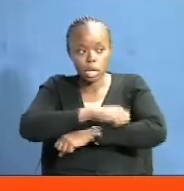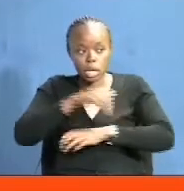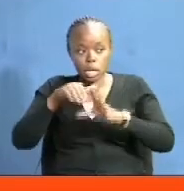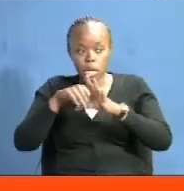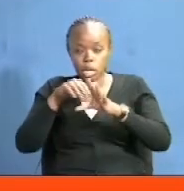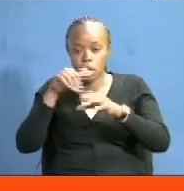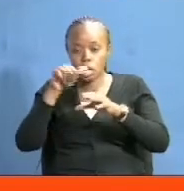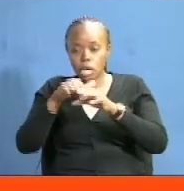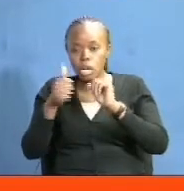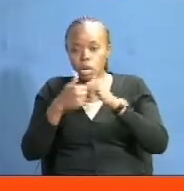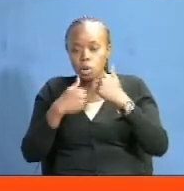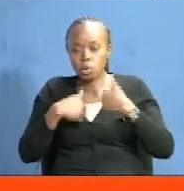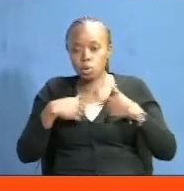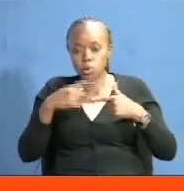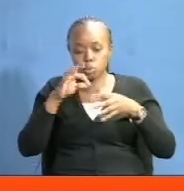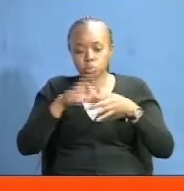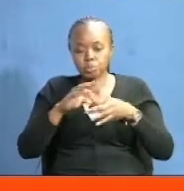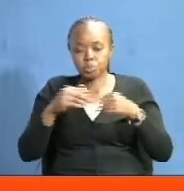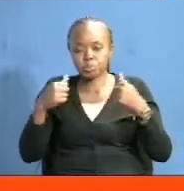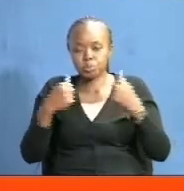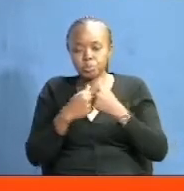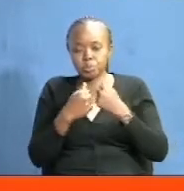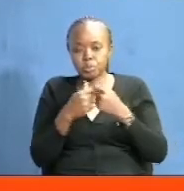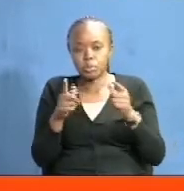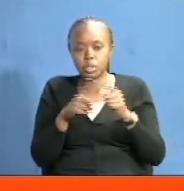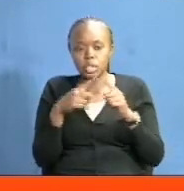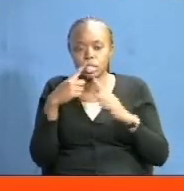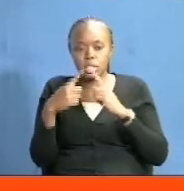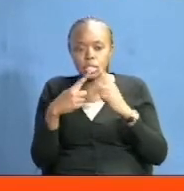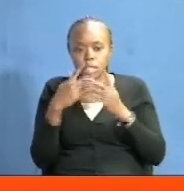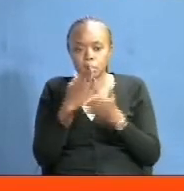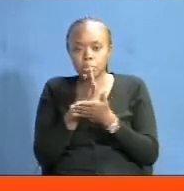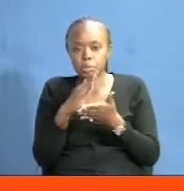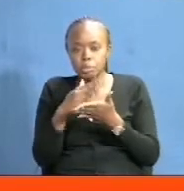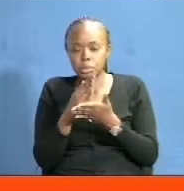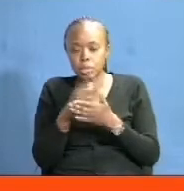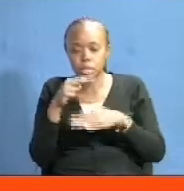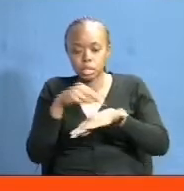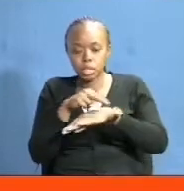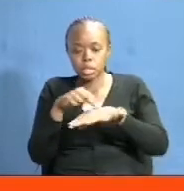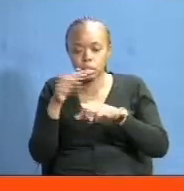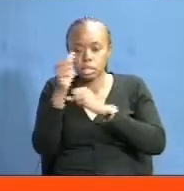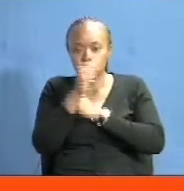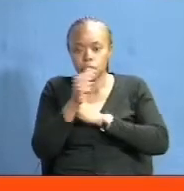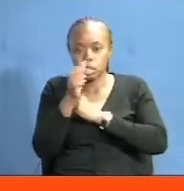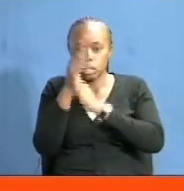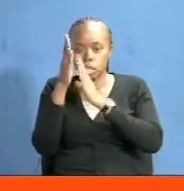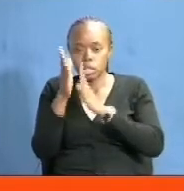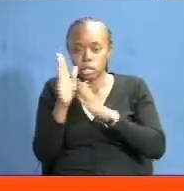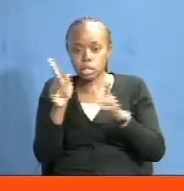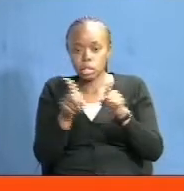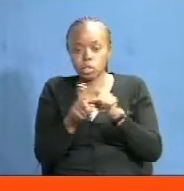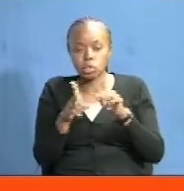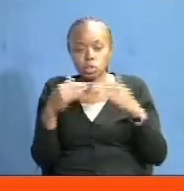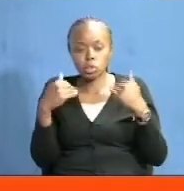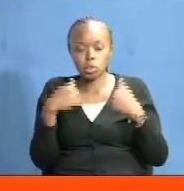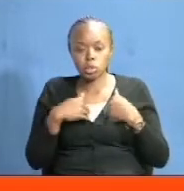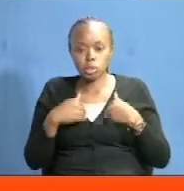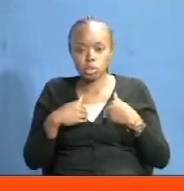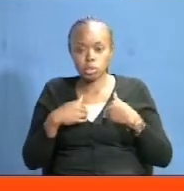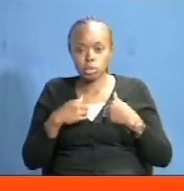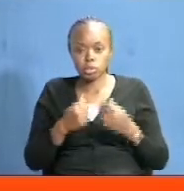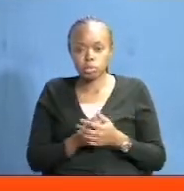election that you're supposed to have? And also you could also mention something in regards to the national politics, the national election that you're supposed to have in